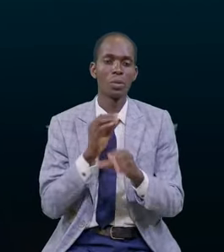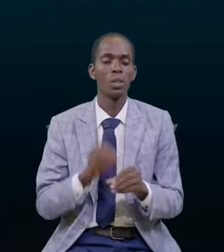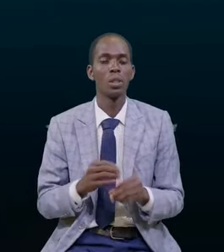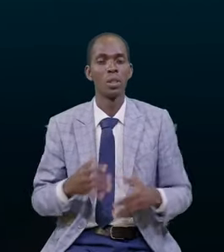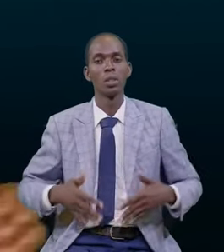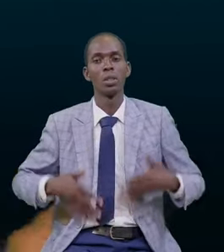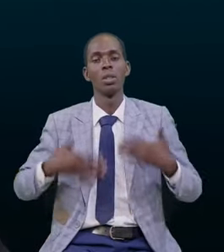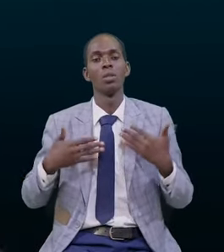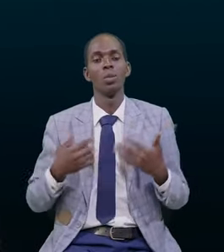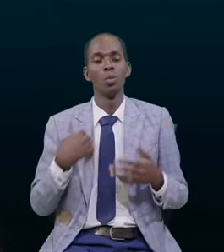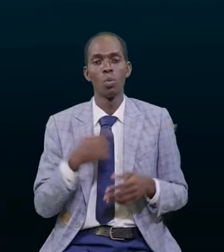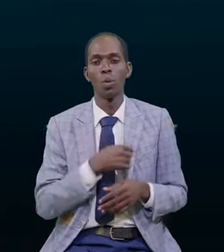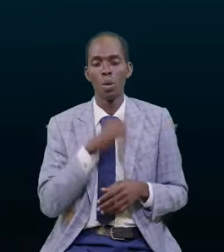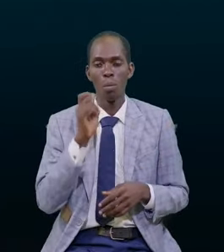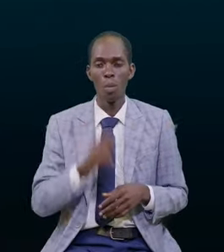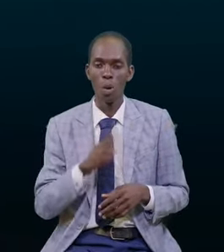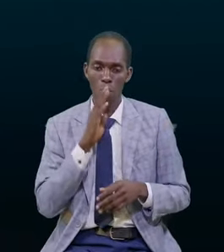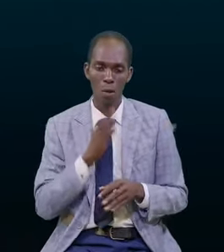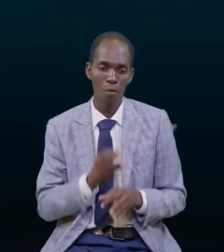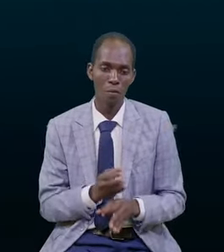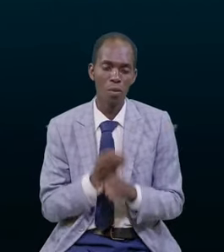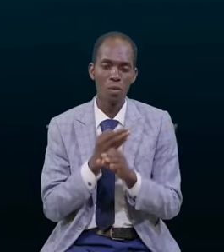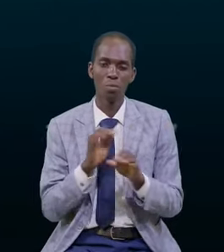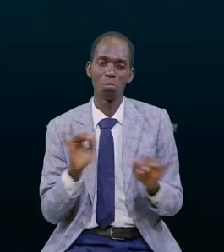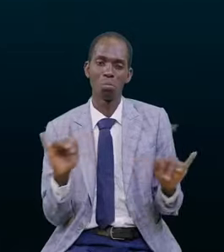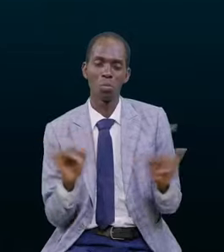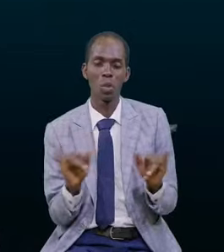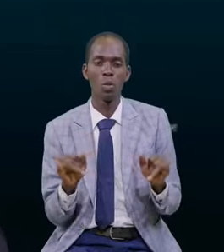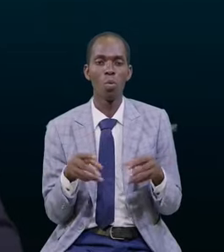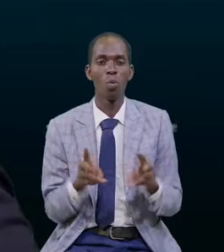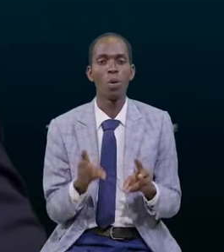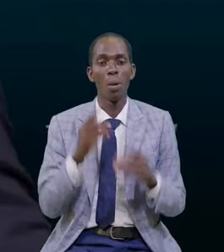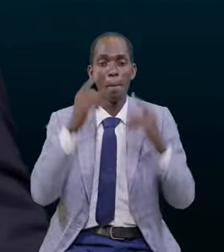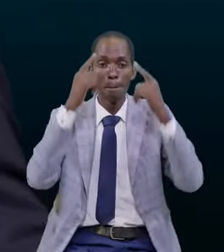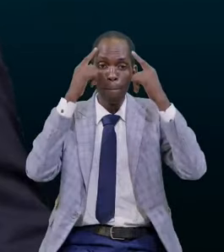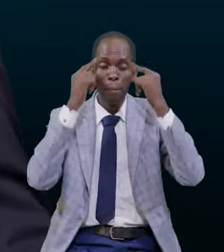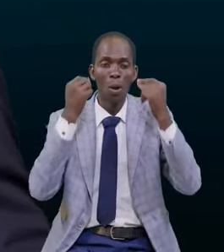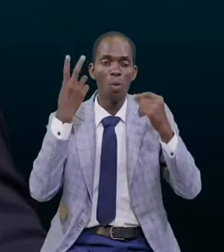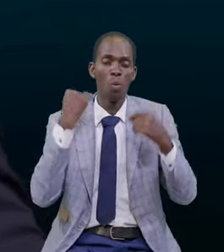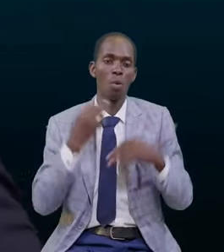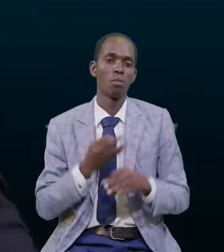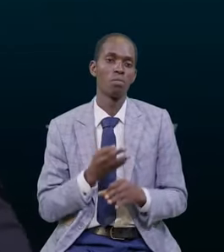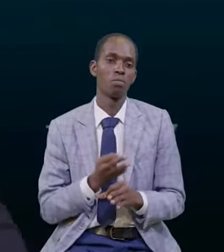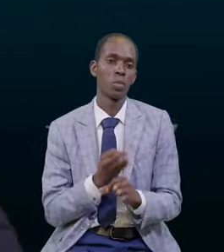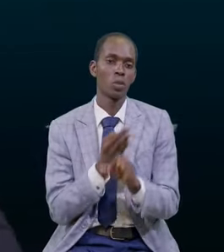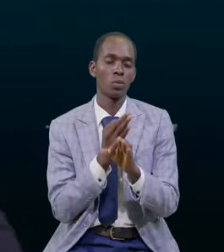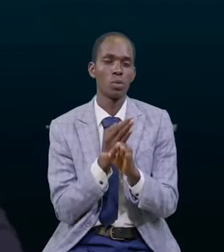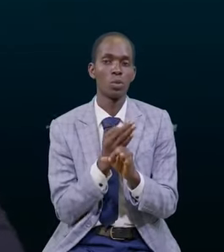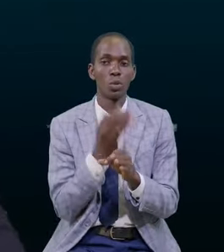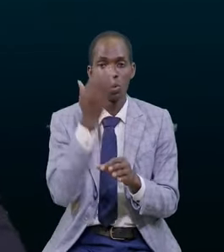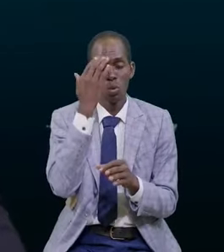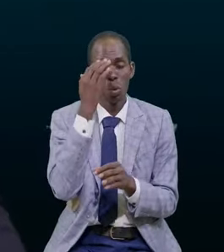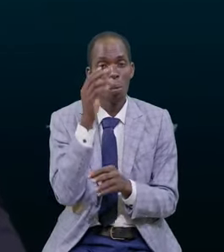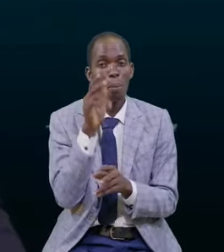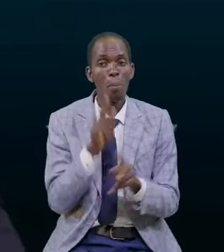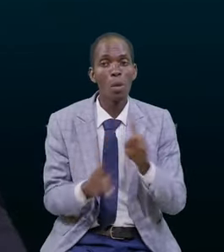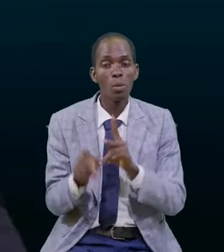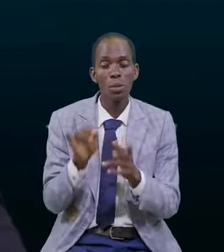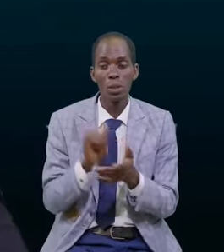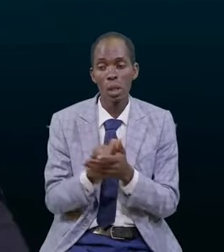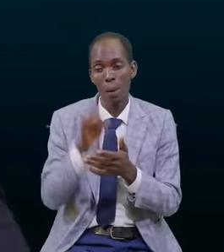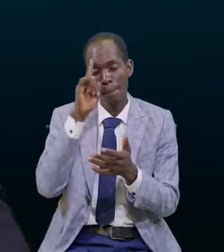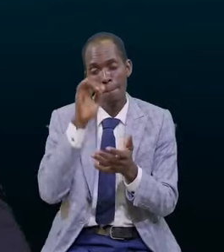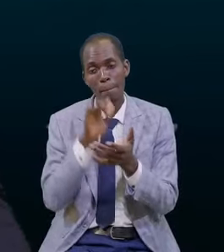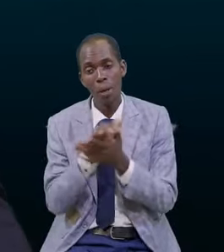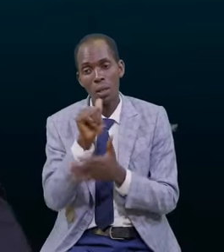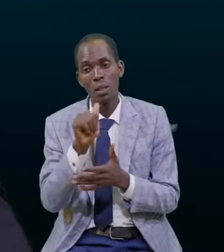just like Moses was faithful you know there are people who believe um to be they they will be faithful If Only They can